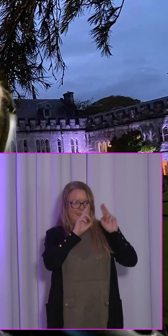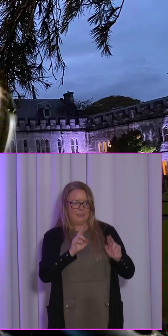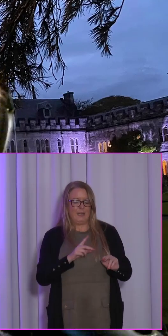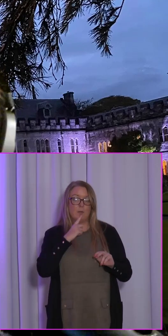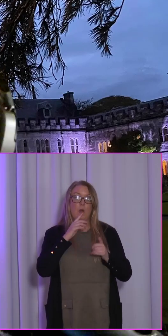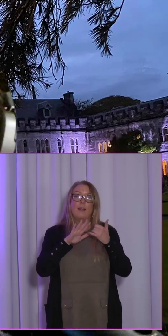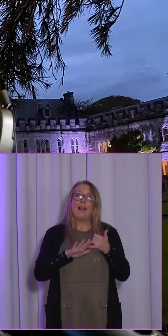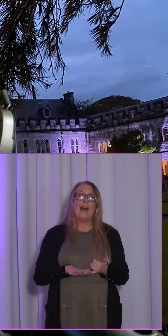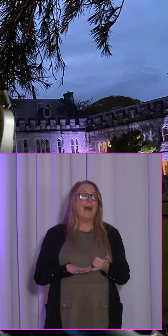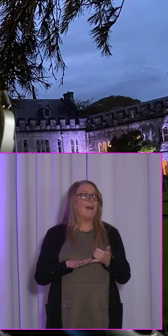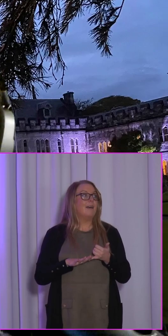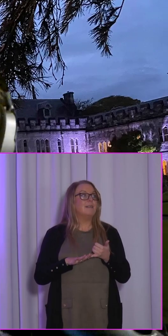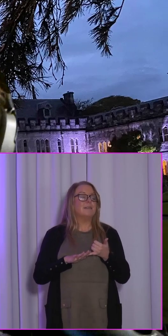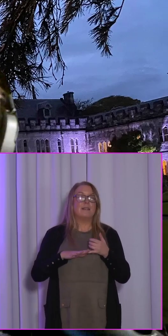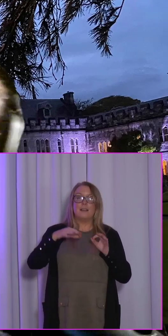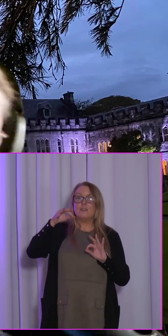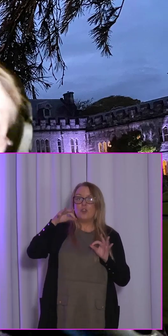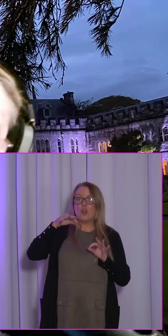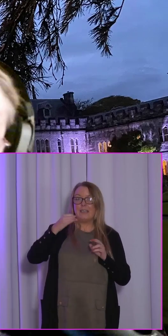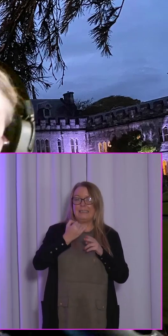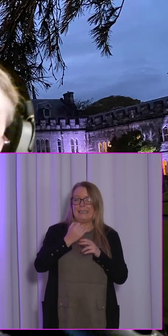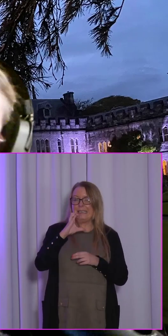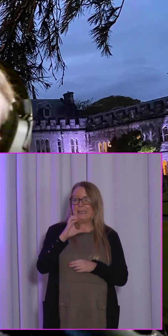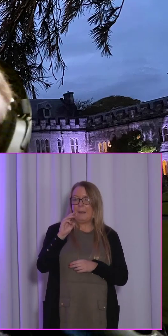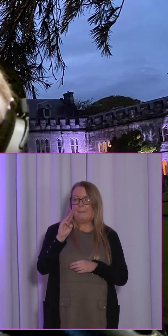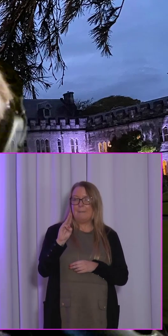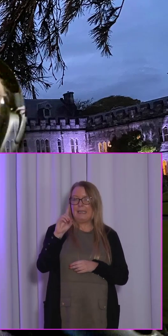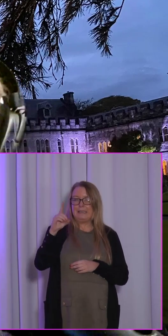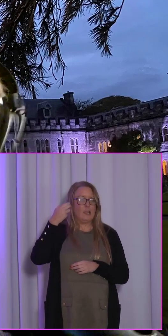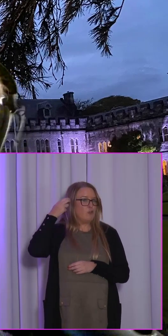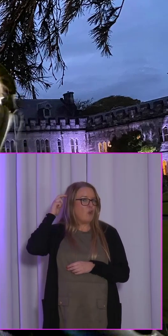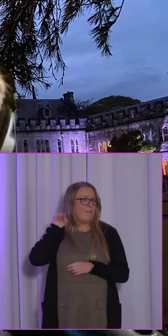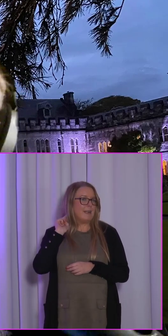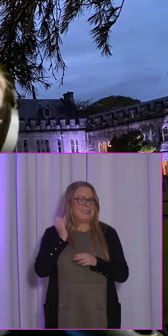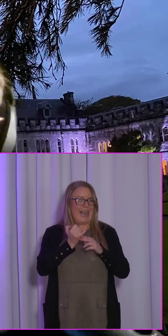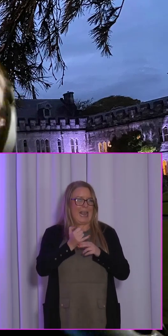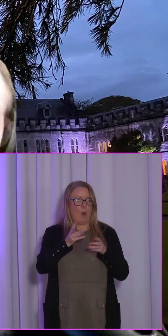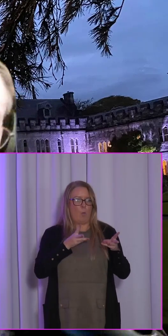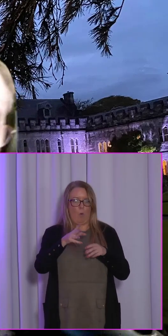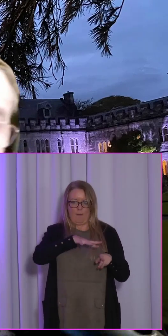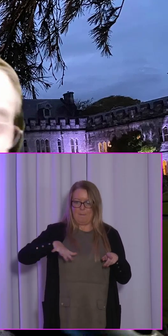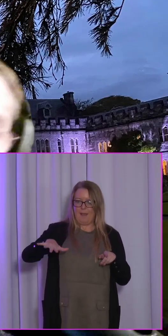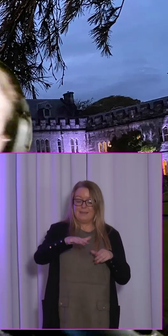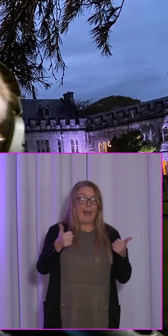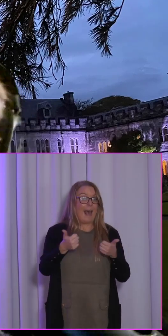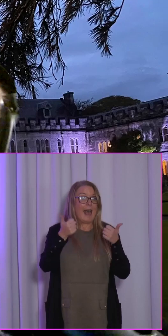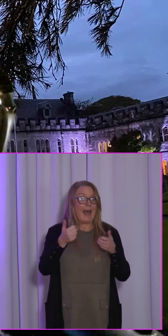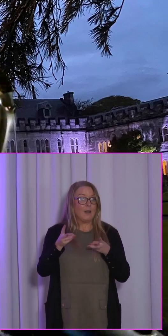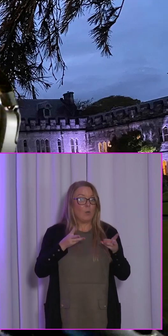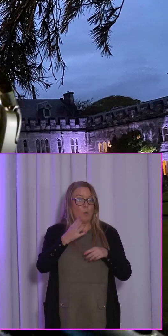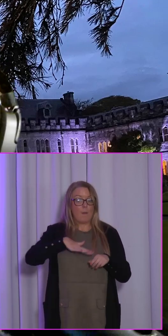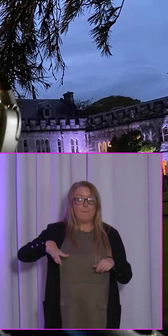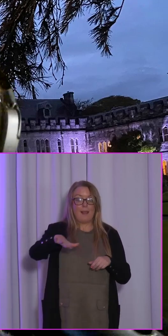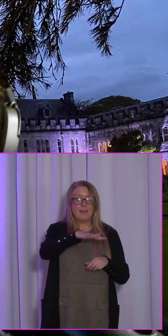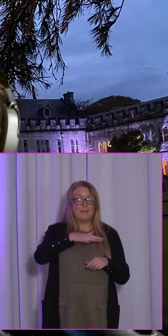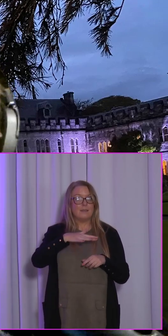last one is a cert in continuing professional development and neurodiversity in the workplace. So any workplace would be